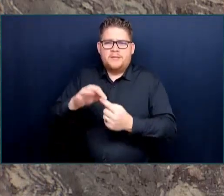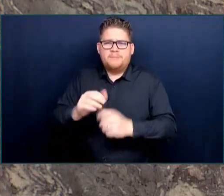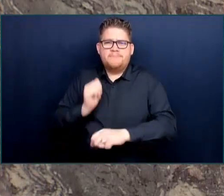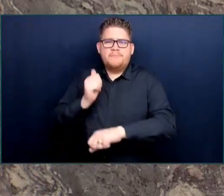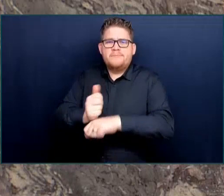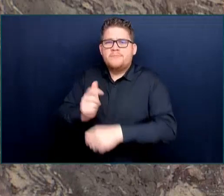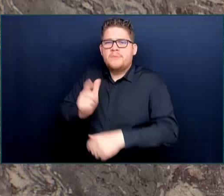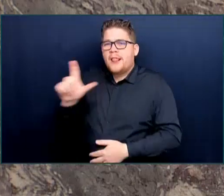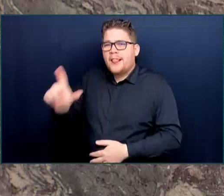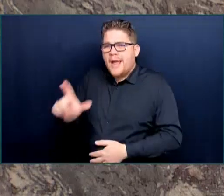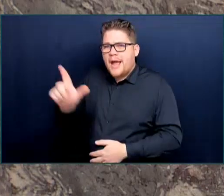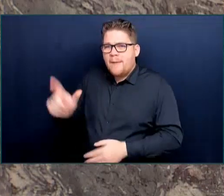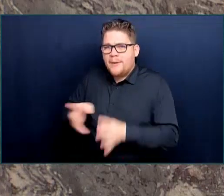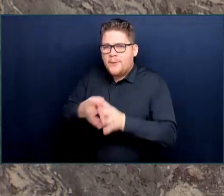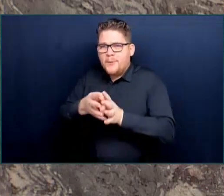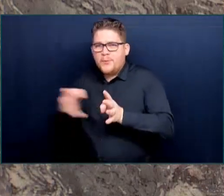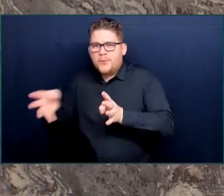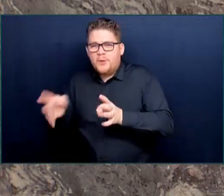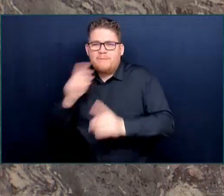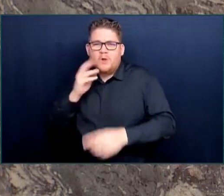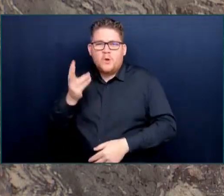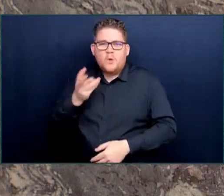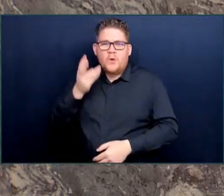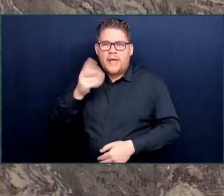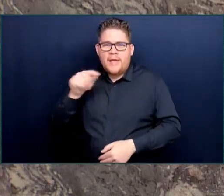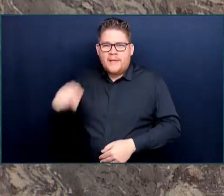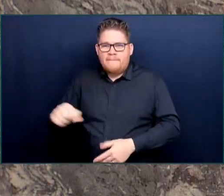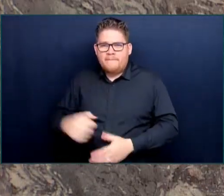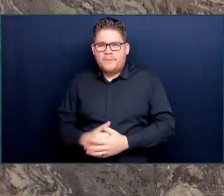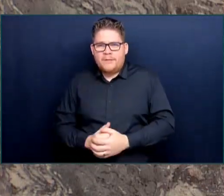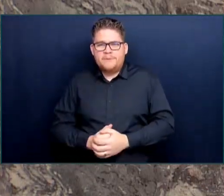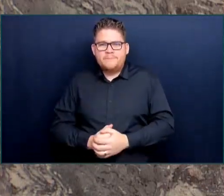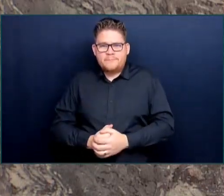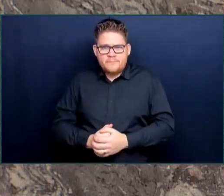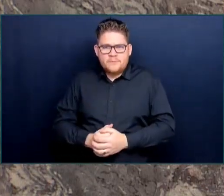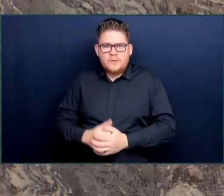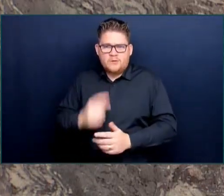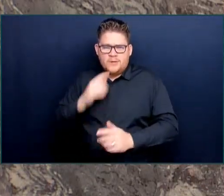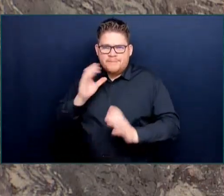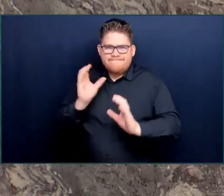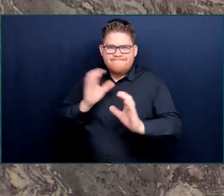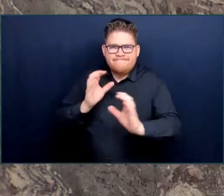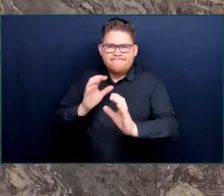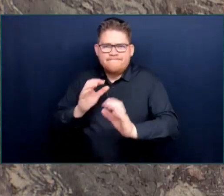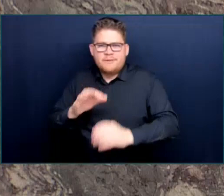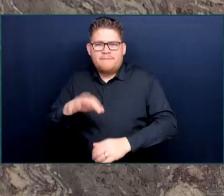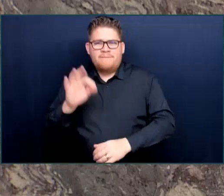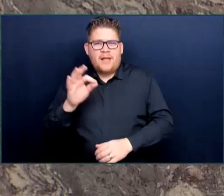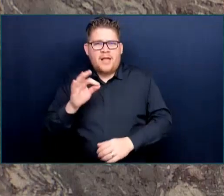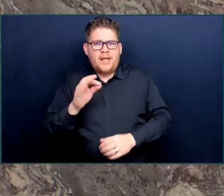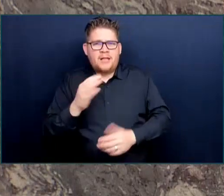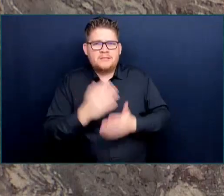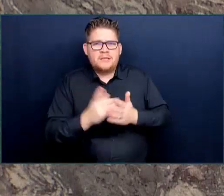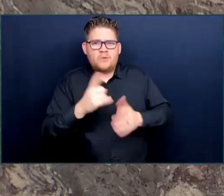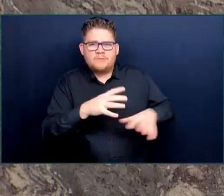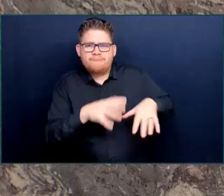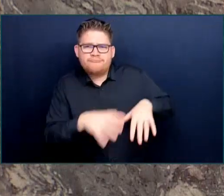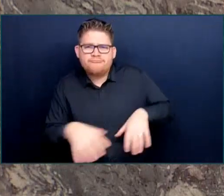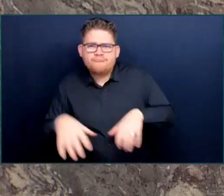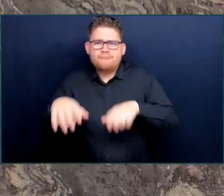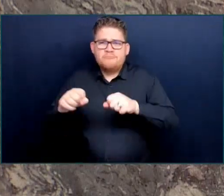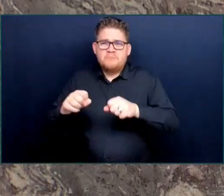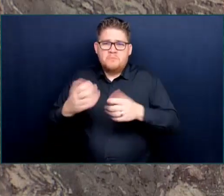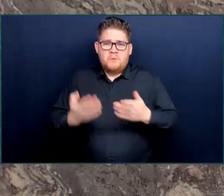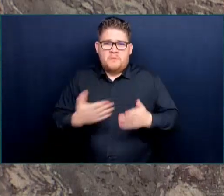to take Harper's Trail to that next level. Very tempting next career choice, perhaps, for some. But in